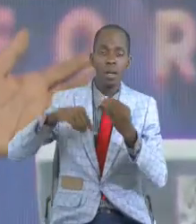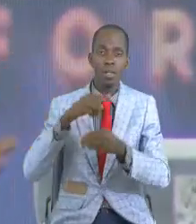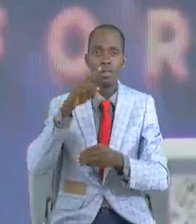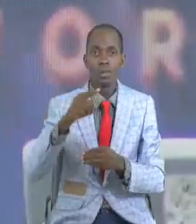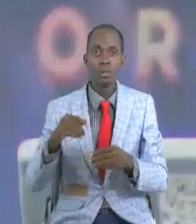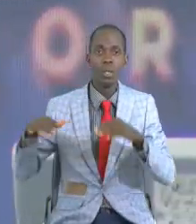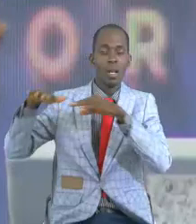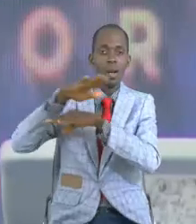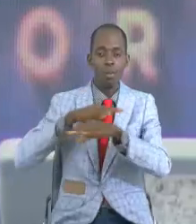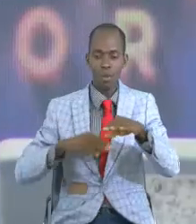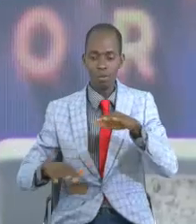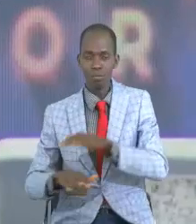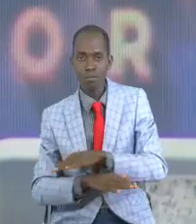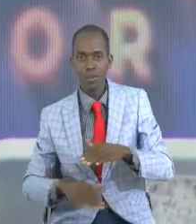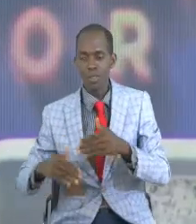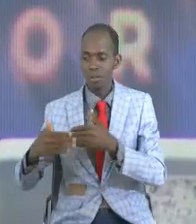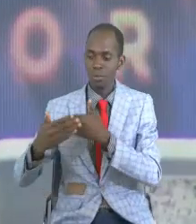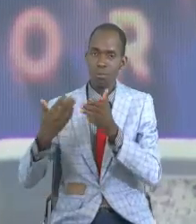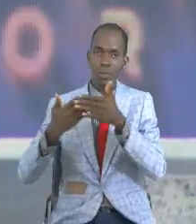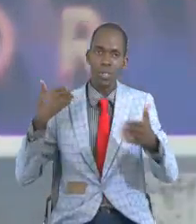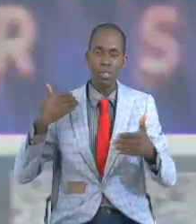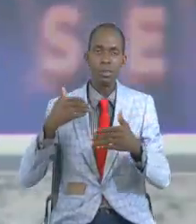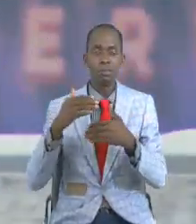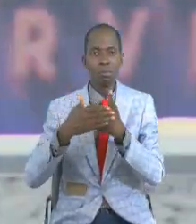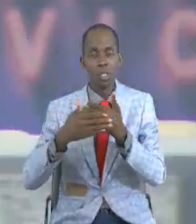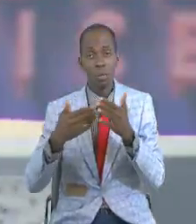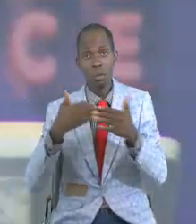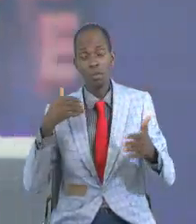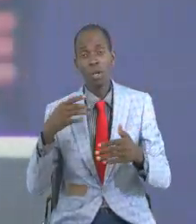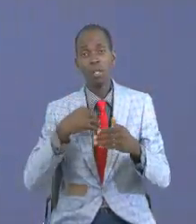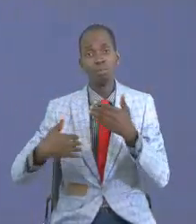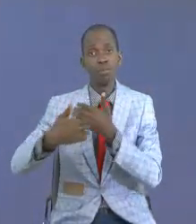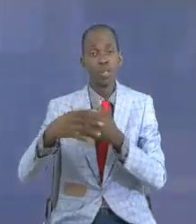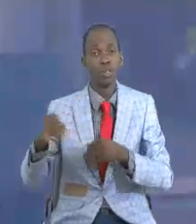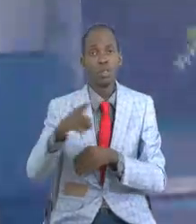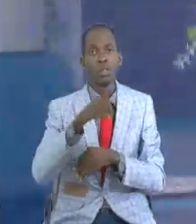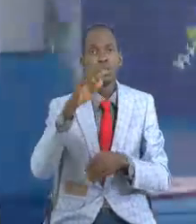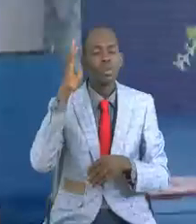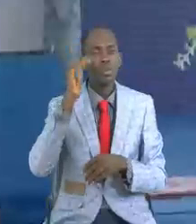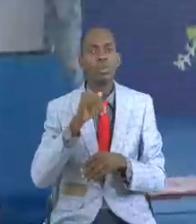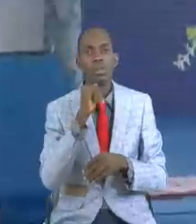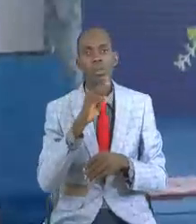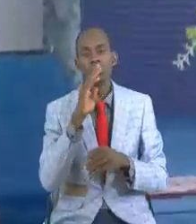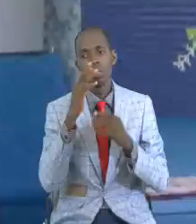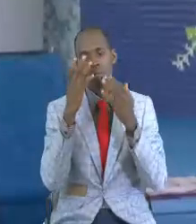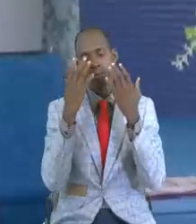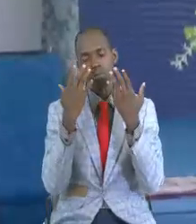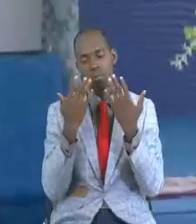you, before you, behind you, you'll not be going about moody,